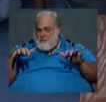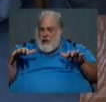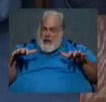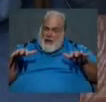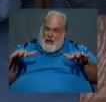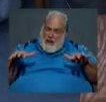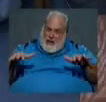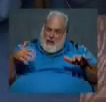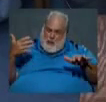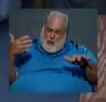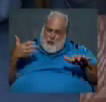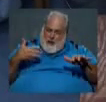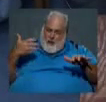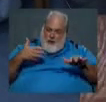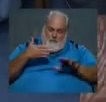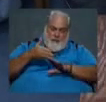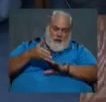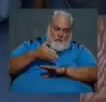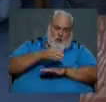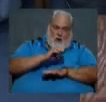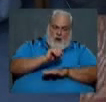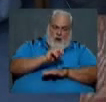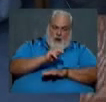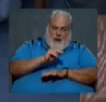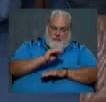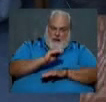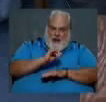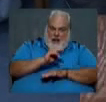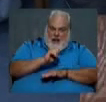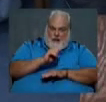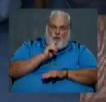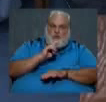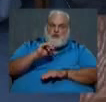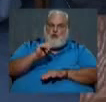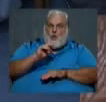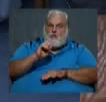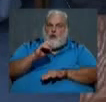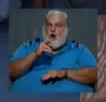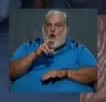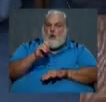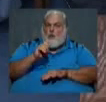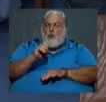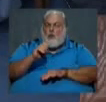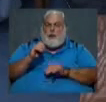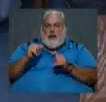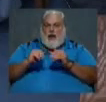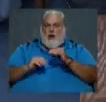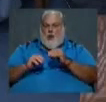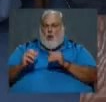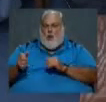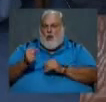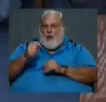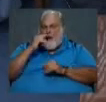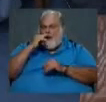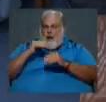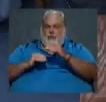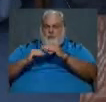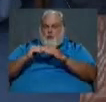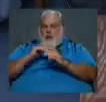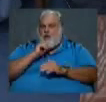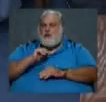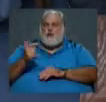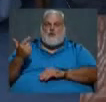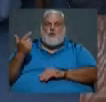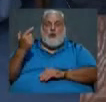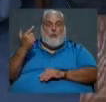was Columbine, there was Jonesboro, and because the laws changed, we hold kids up to 21 years old. Those kids have nowhere